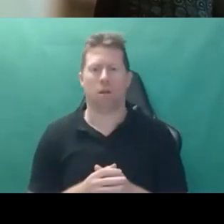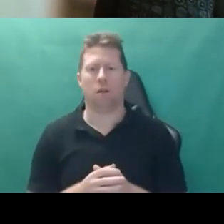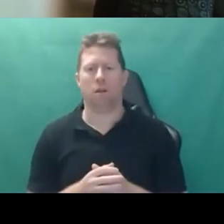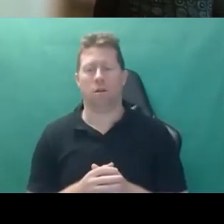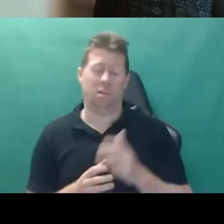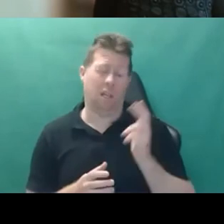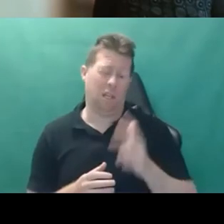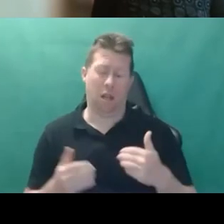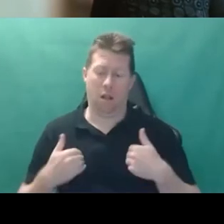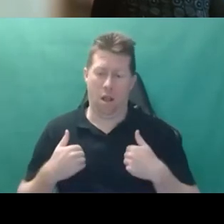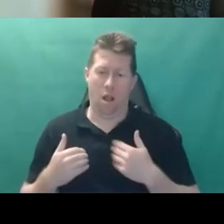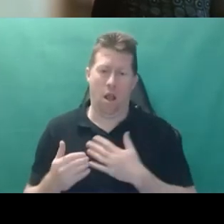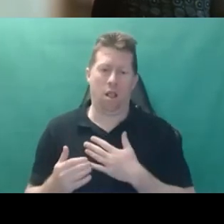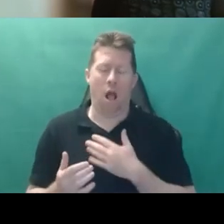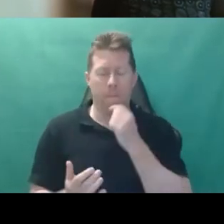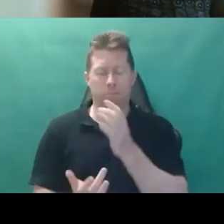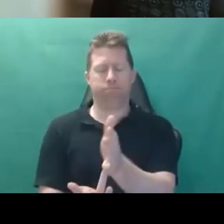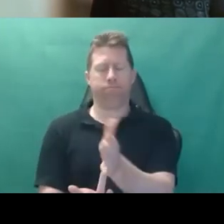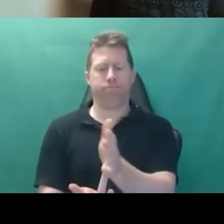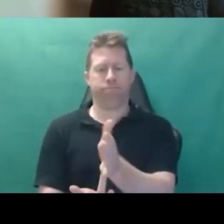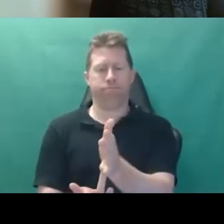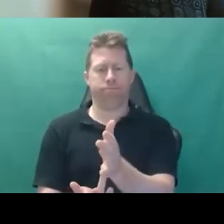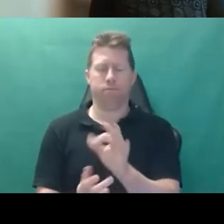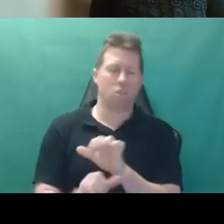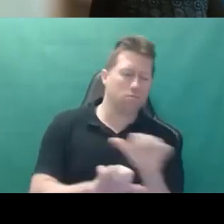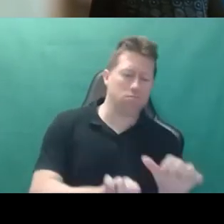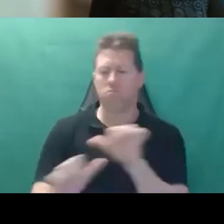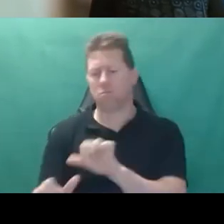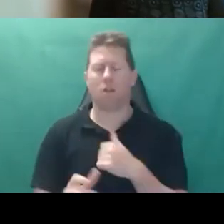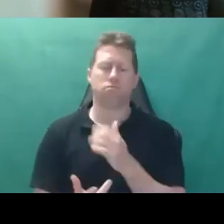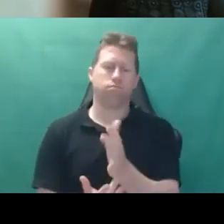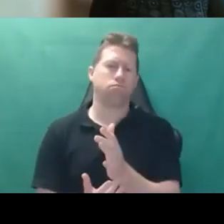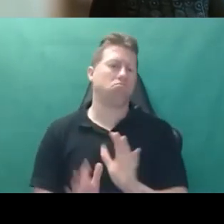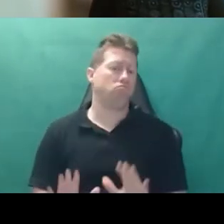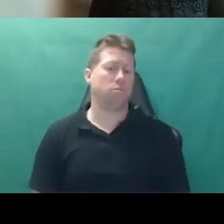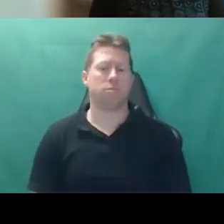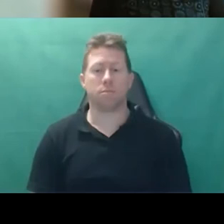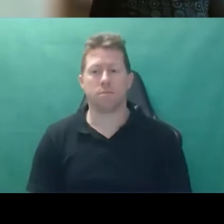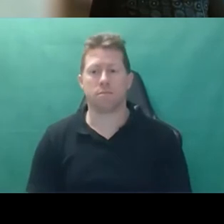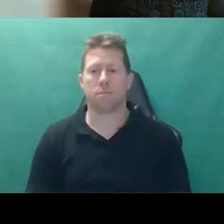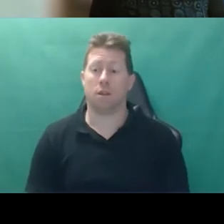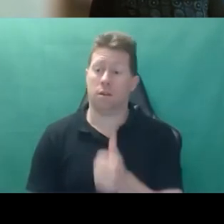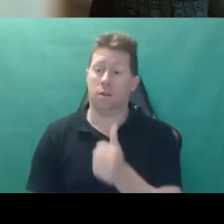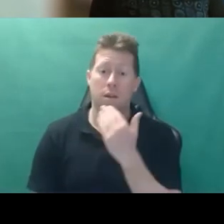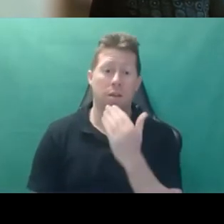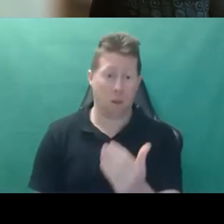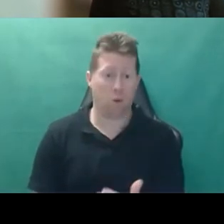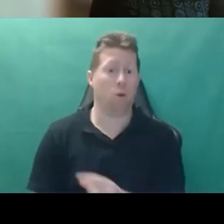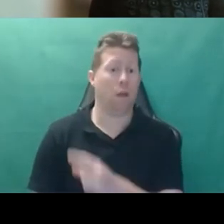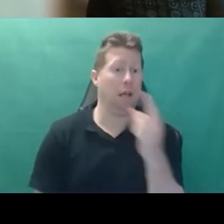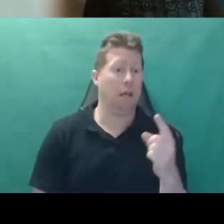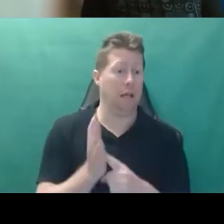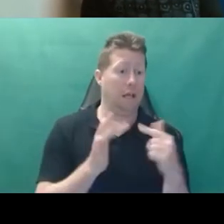again, I like to hold the middle ground with all of these things. So I think that's enough for now. That's great. Fantastic. Thank you, Lizzie.